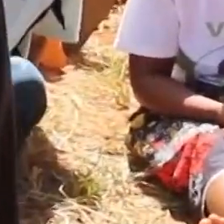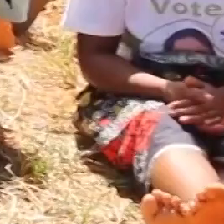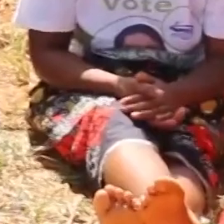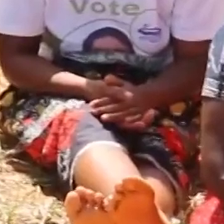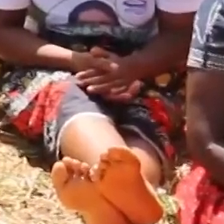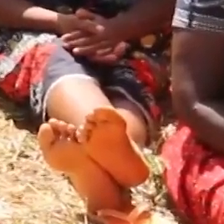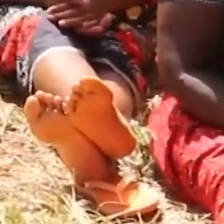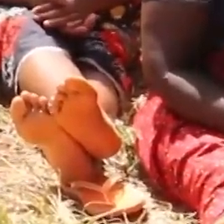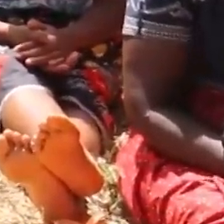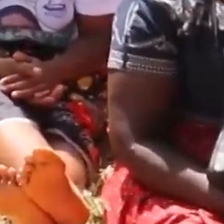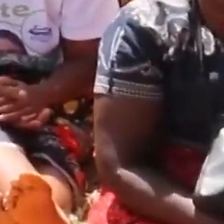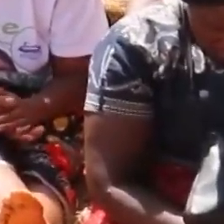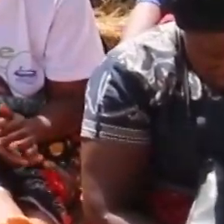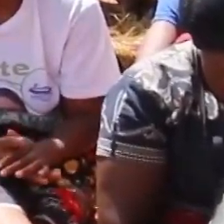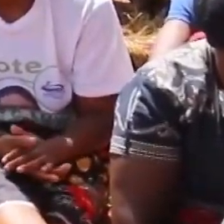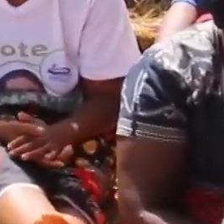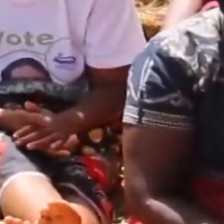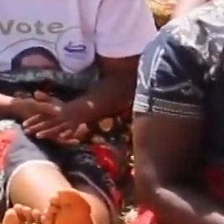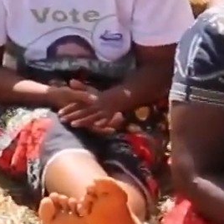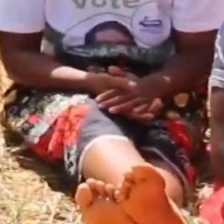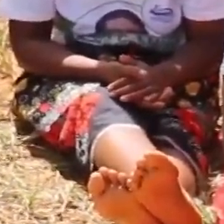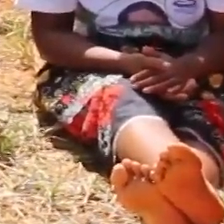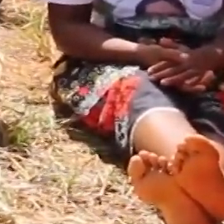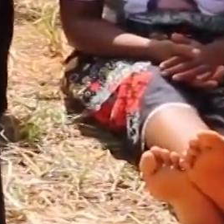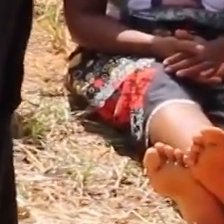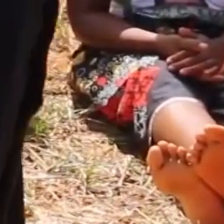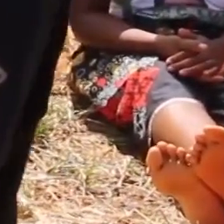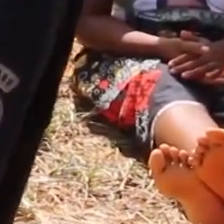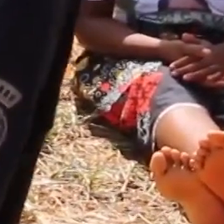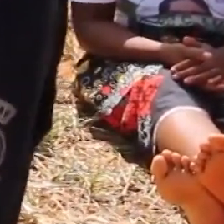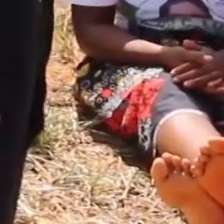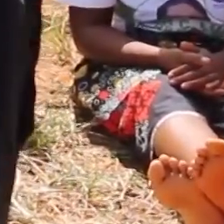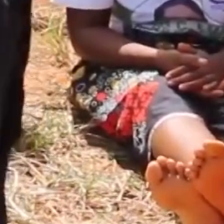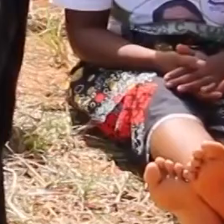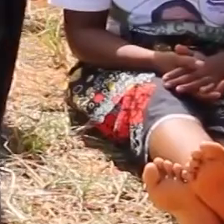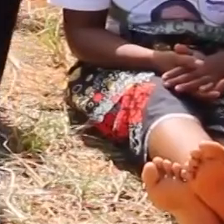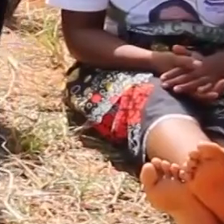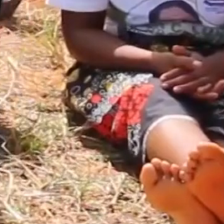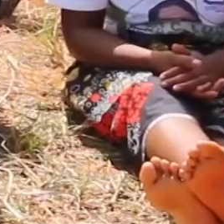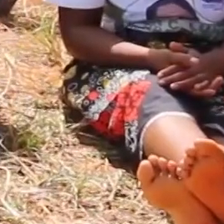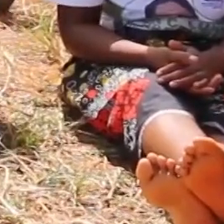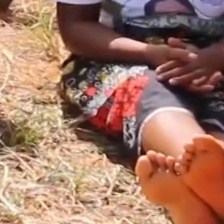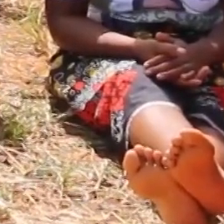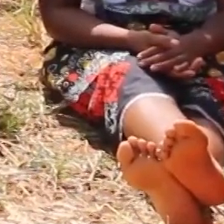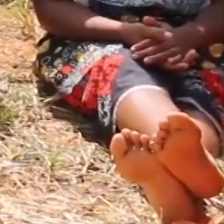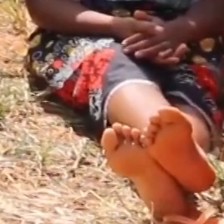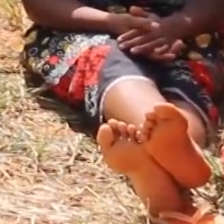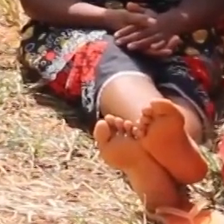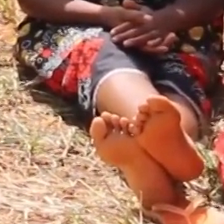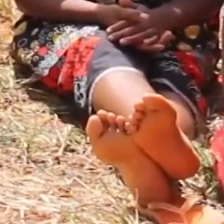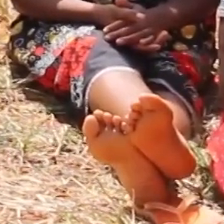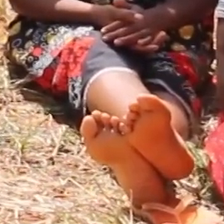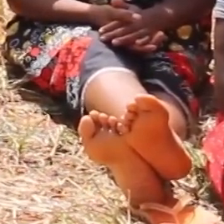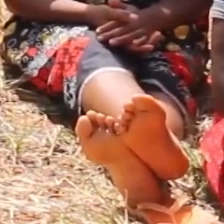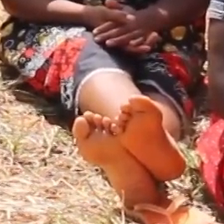zitalova kuchinthongwe tikuti zikoma kwambiri boma UPND Musaleke jele pamene apa zuva